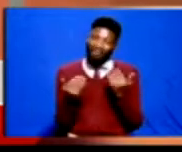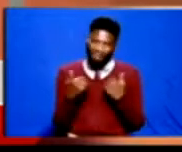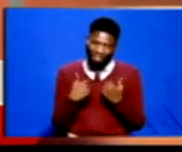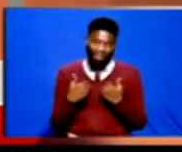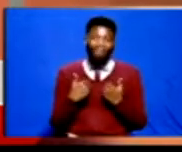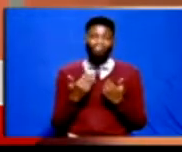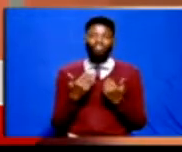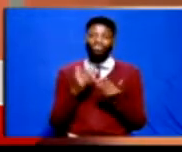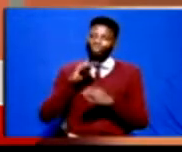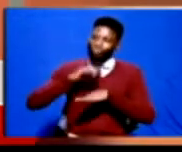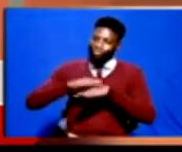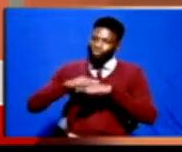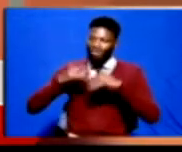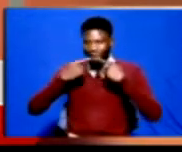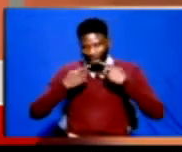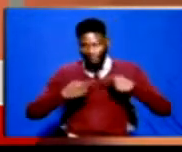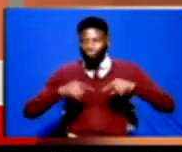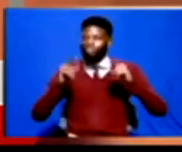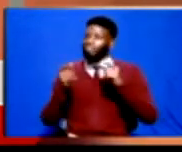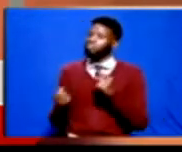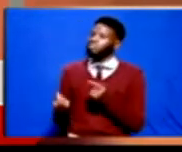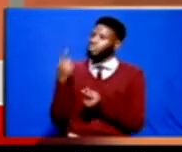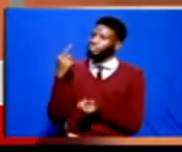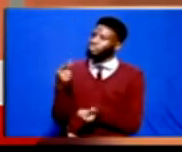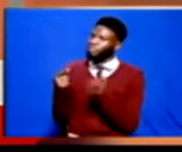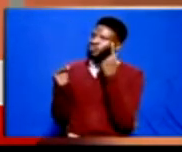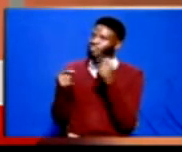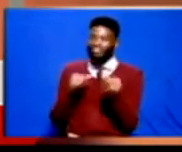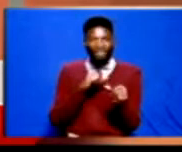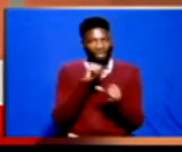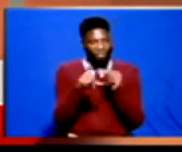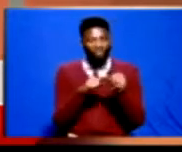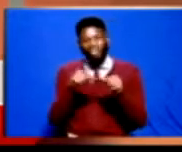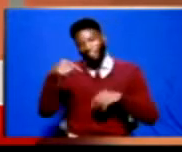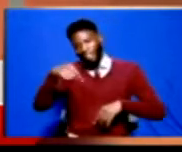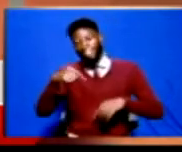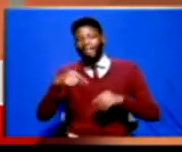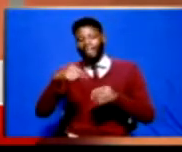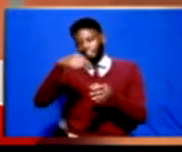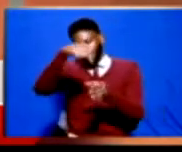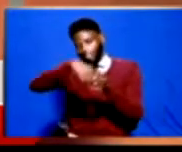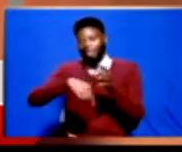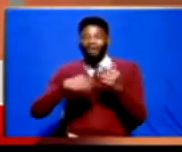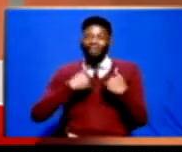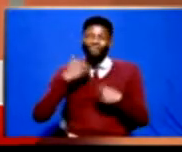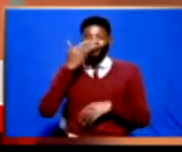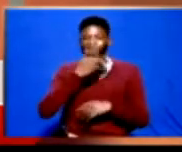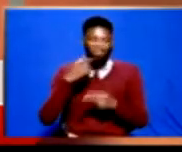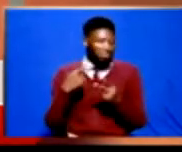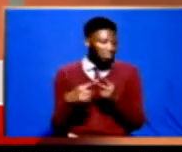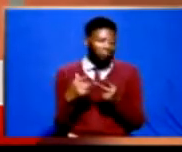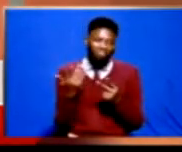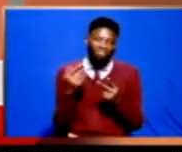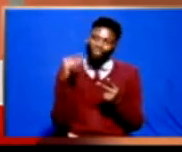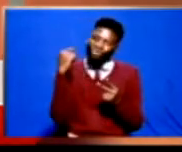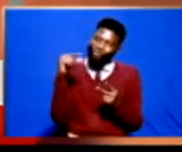announcements that have been made over time with regard to good deposits in the country, whether it is oil, whether it is the gold that